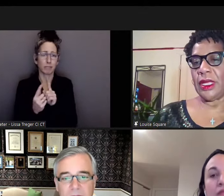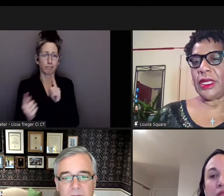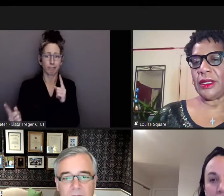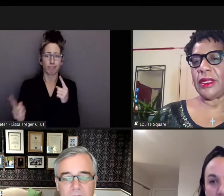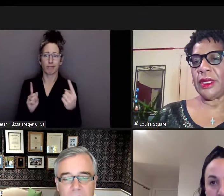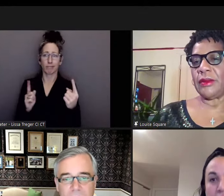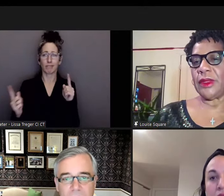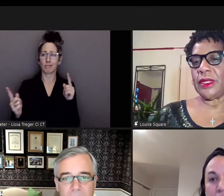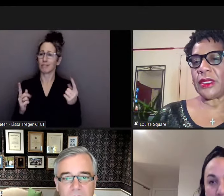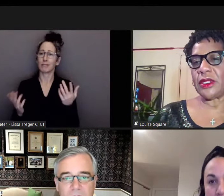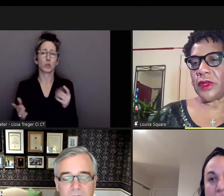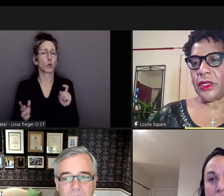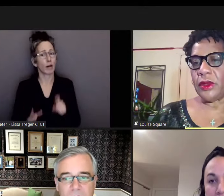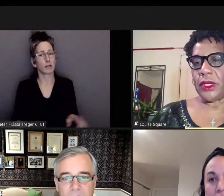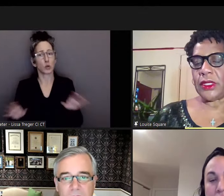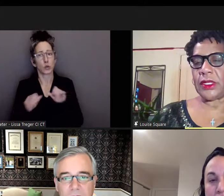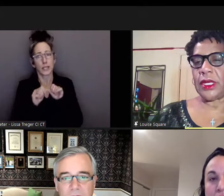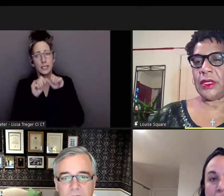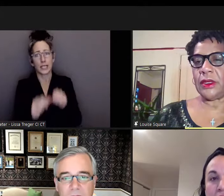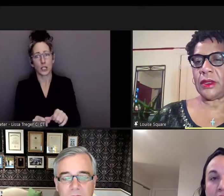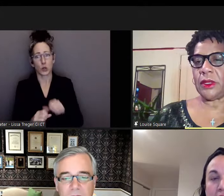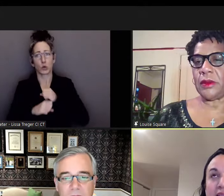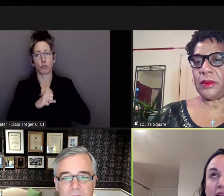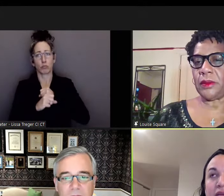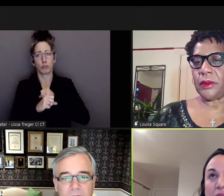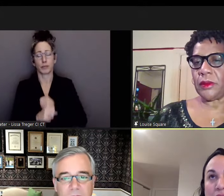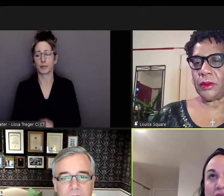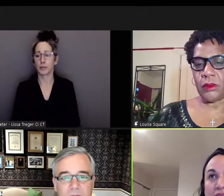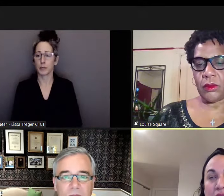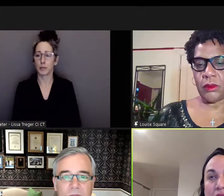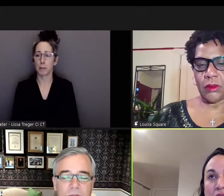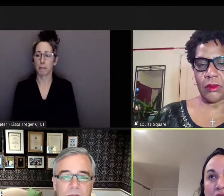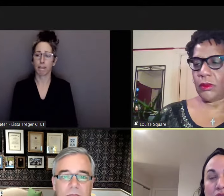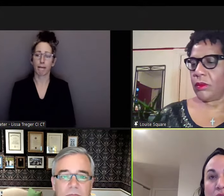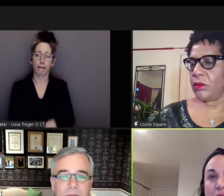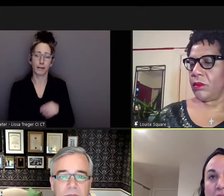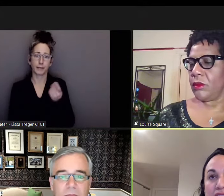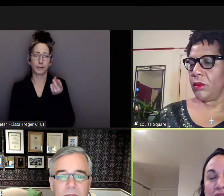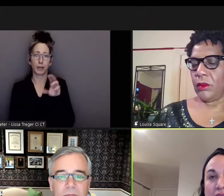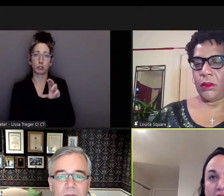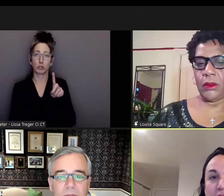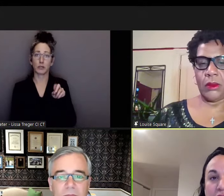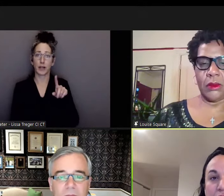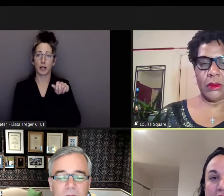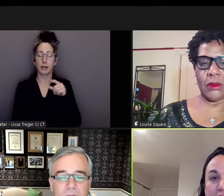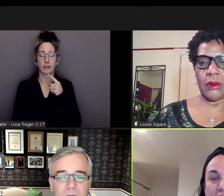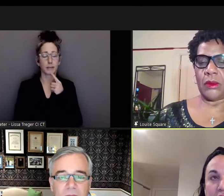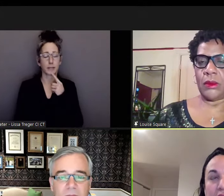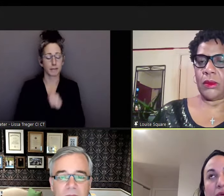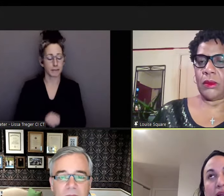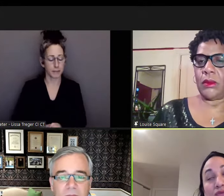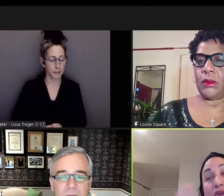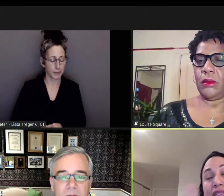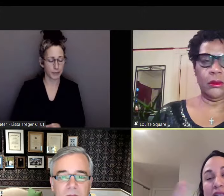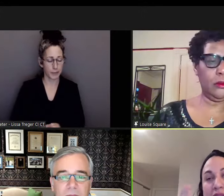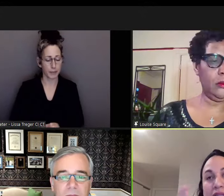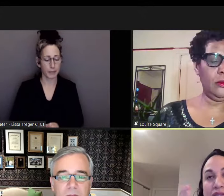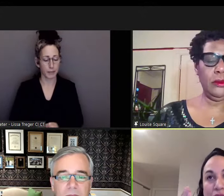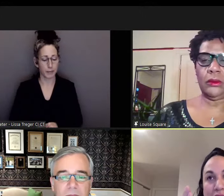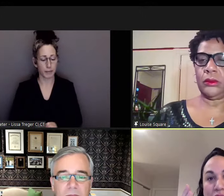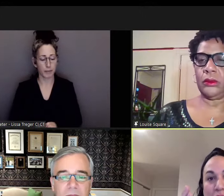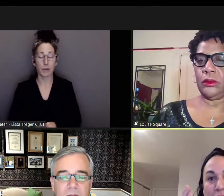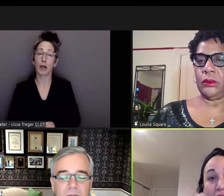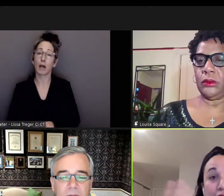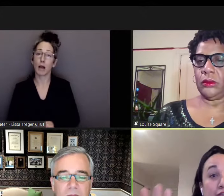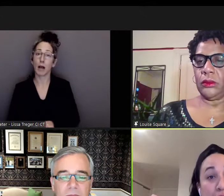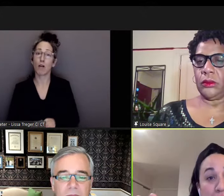That's right. Yeah. Dr. Davila, you wanted to say something? And I think the important thing, when patients ask me this, what I say, and when I try to assimilate it